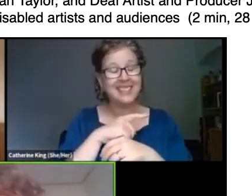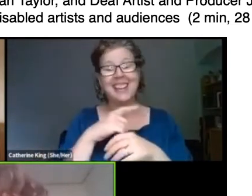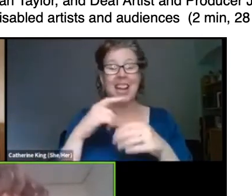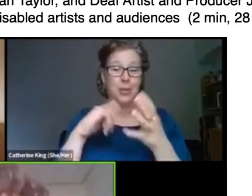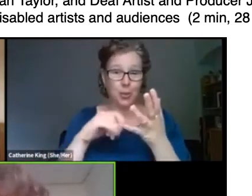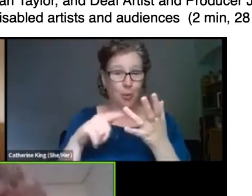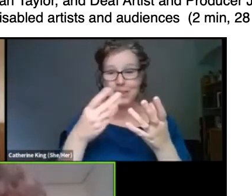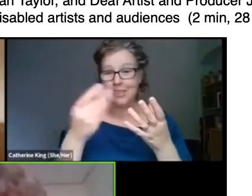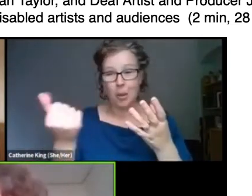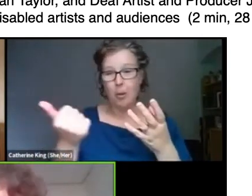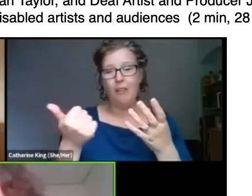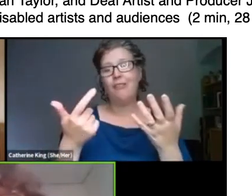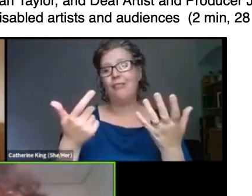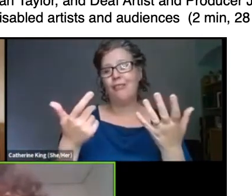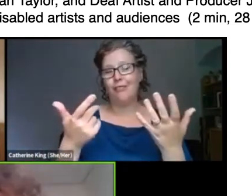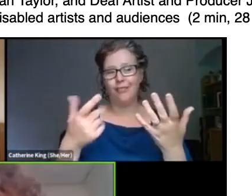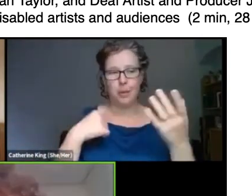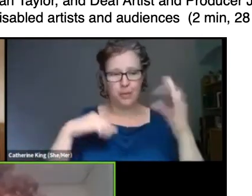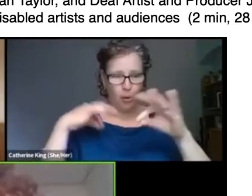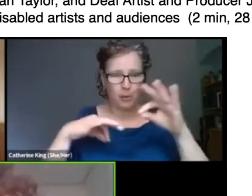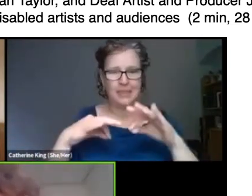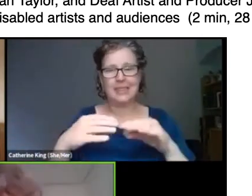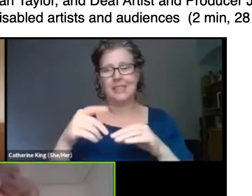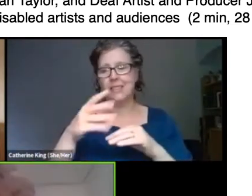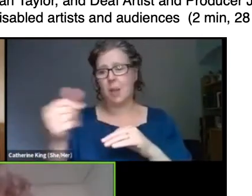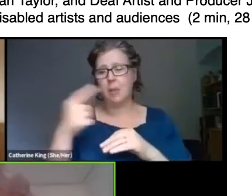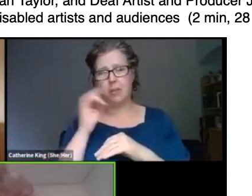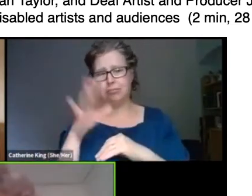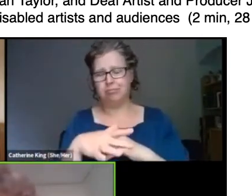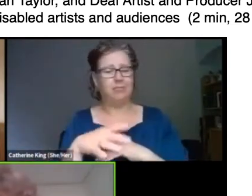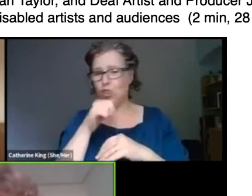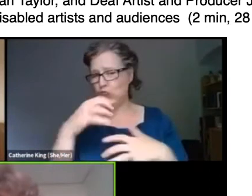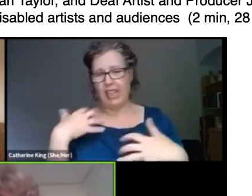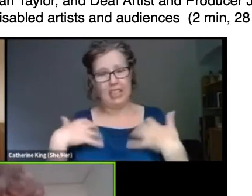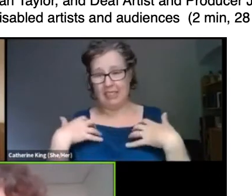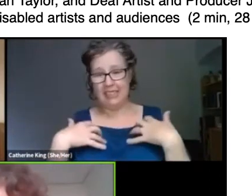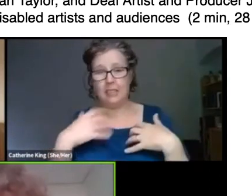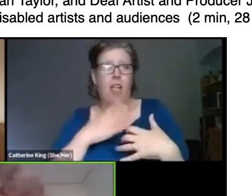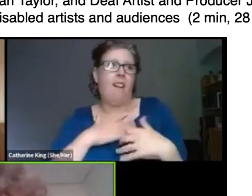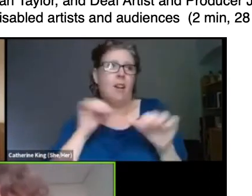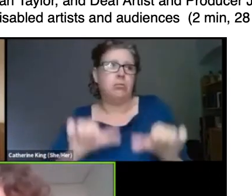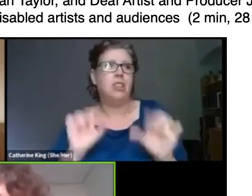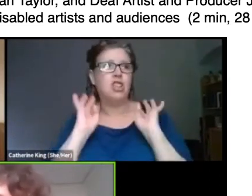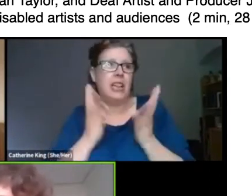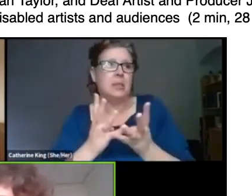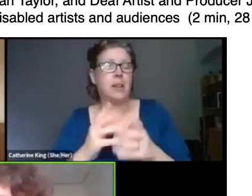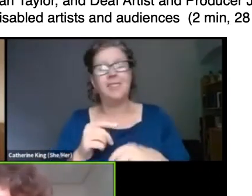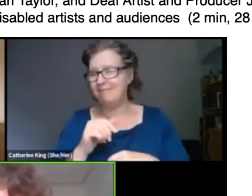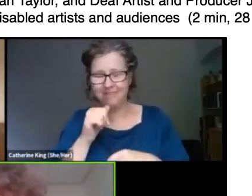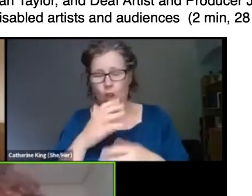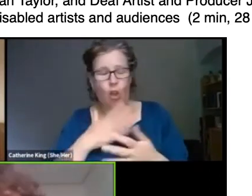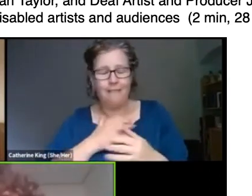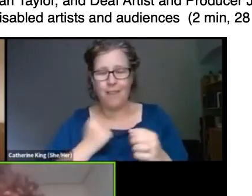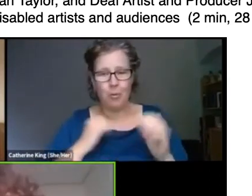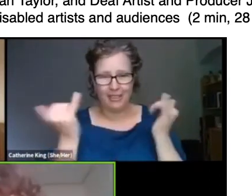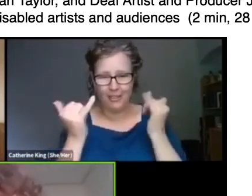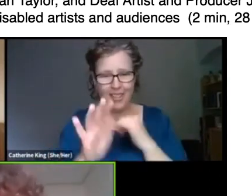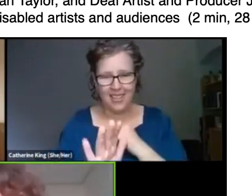not going to be particularly of interest to people who love Shakespeare necessarily. That's fine.